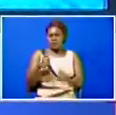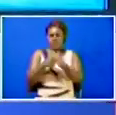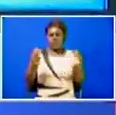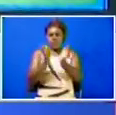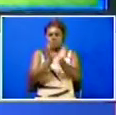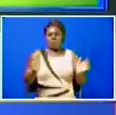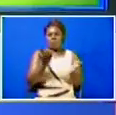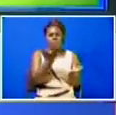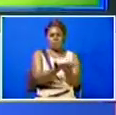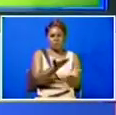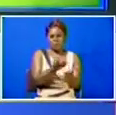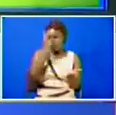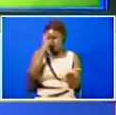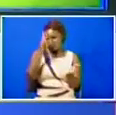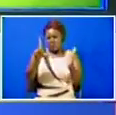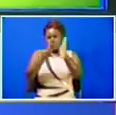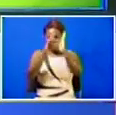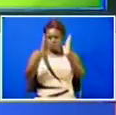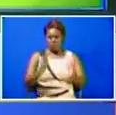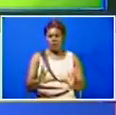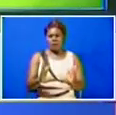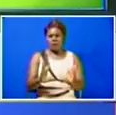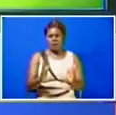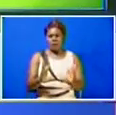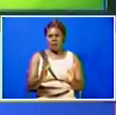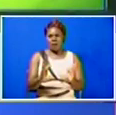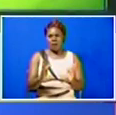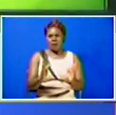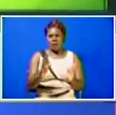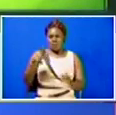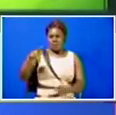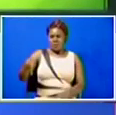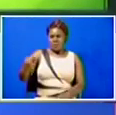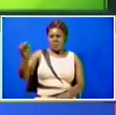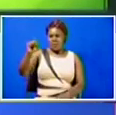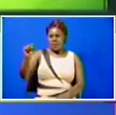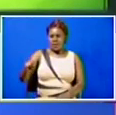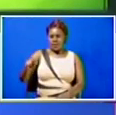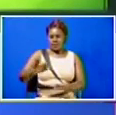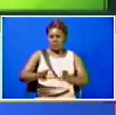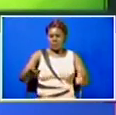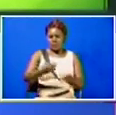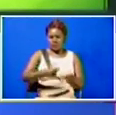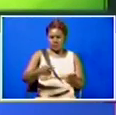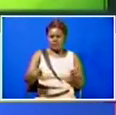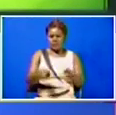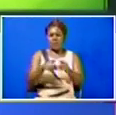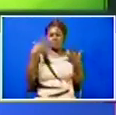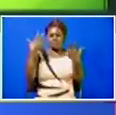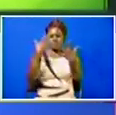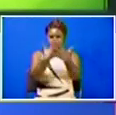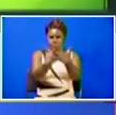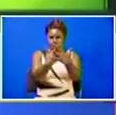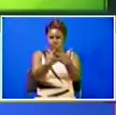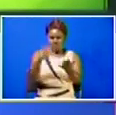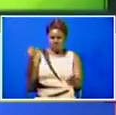bail application by suspects' lawyers. Suspended Public Service Principal Secretary Lilian Omolo, who was among the remanded suspects, has